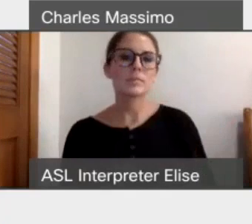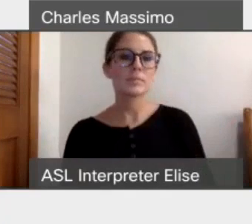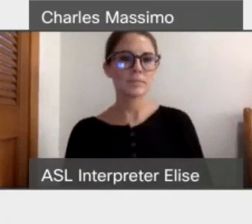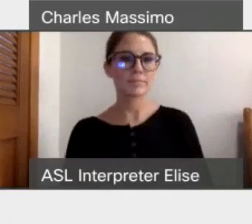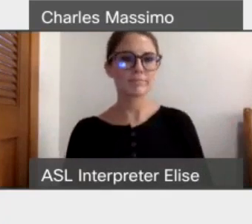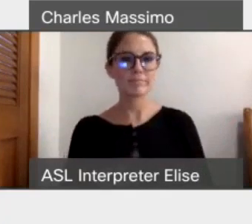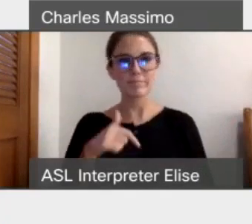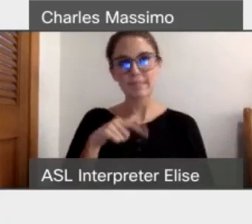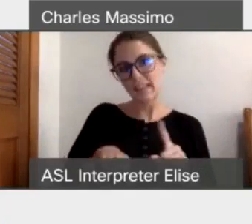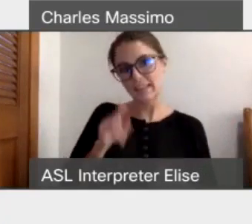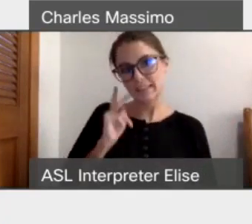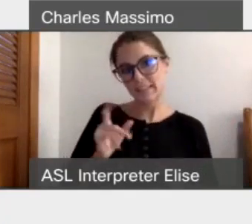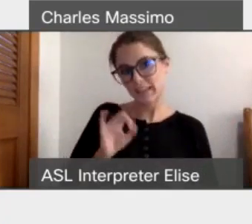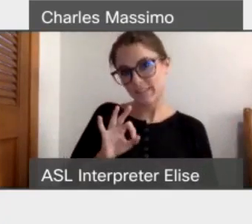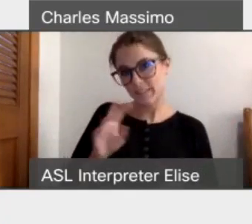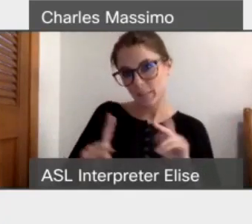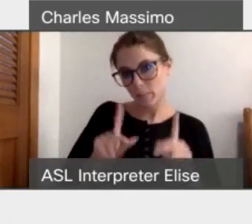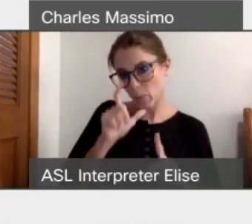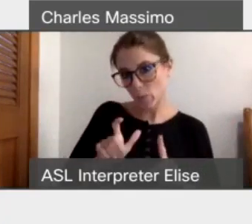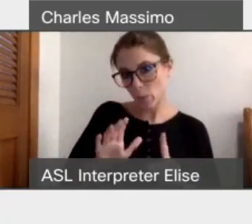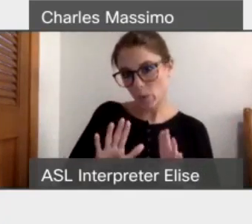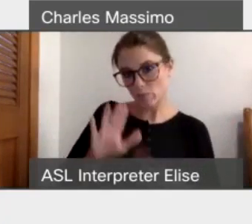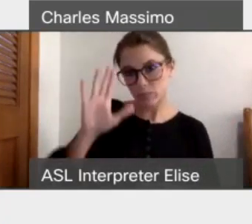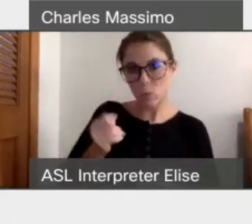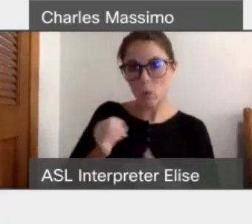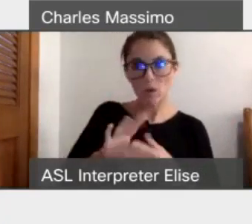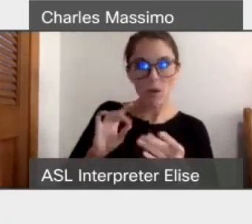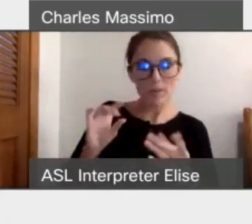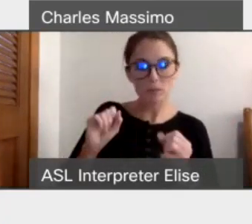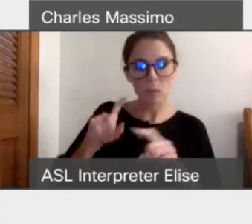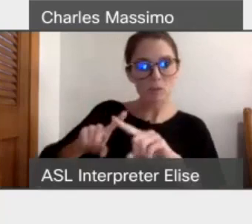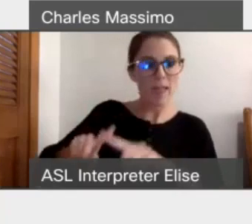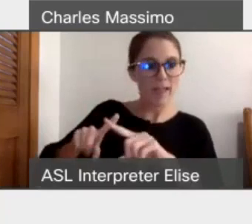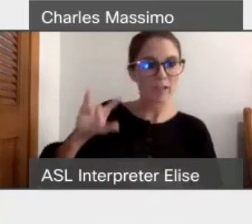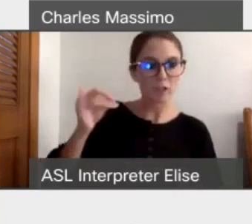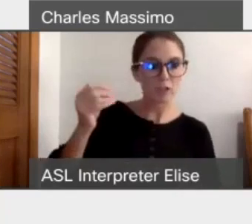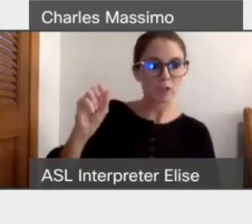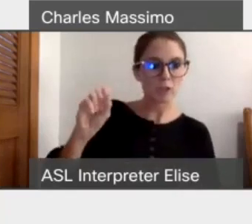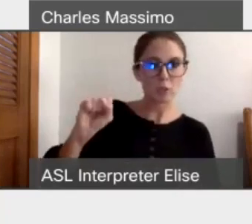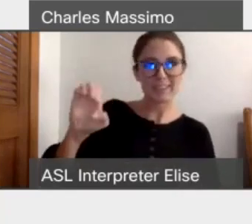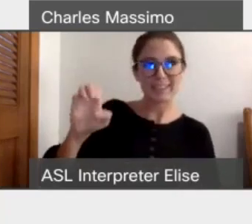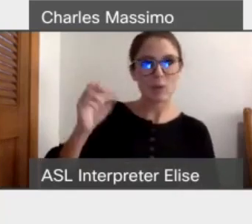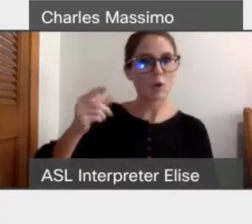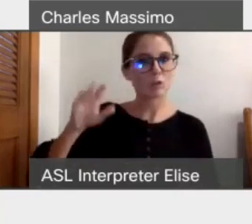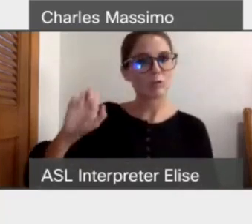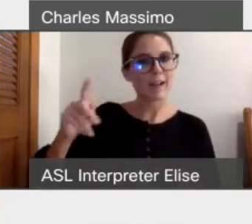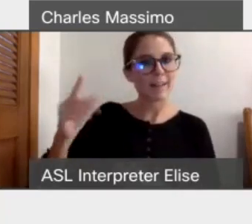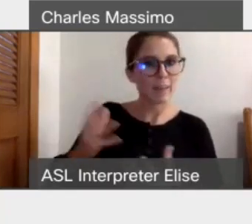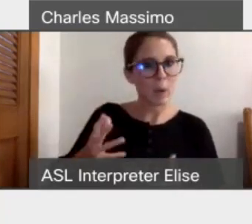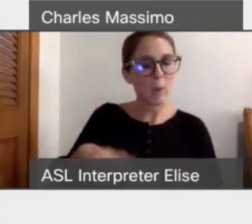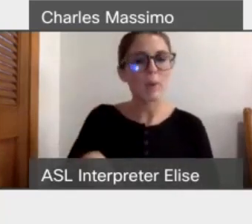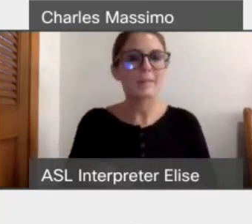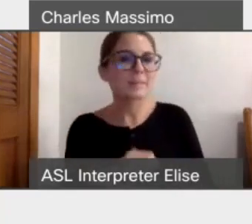And I can't see if there are folks who are commenting, so I'm going to have to rely on Josie or Greg to let me know if there's people in the